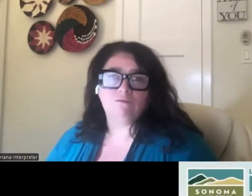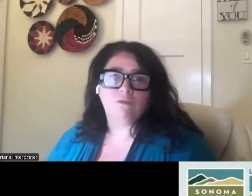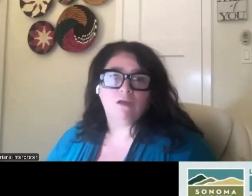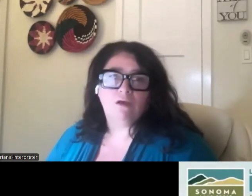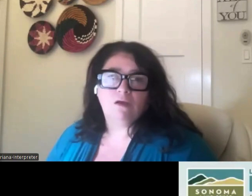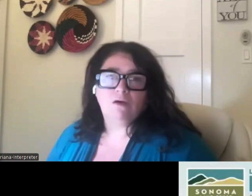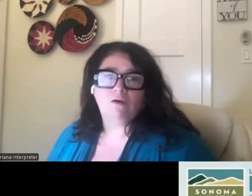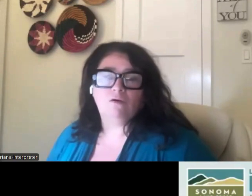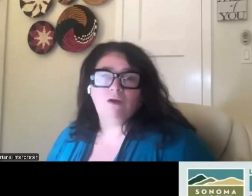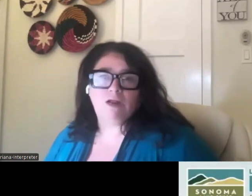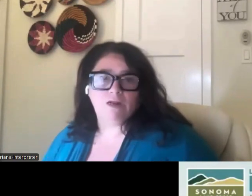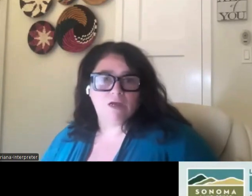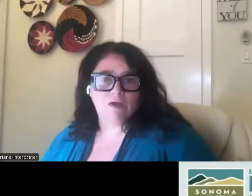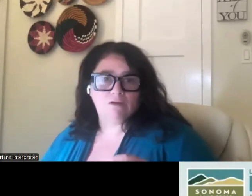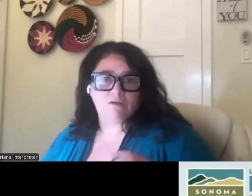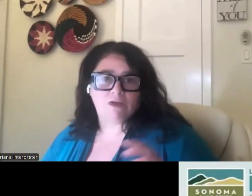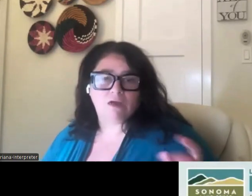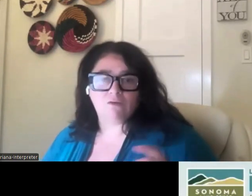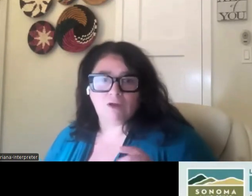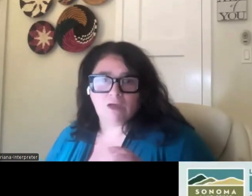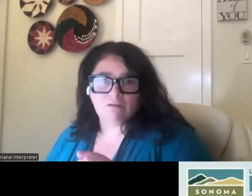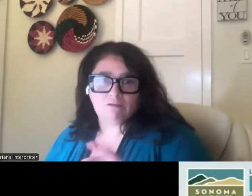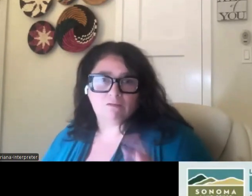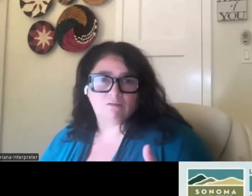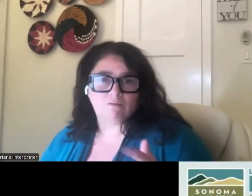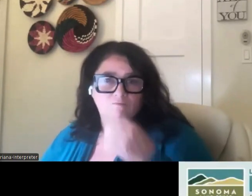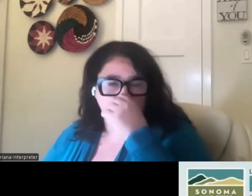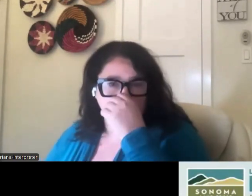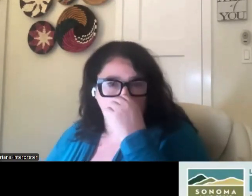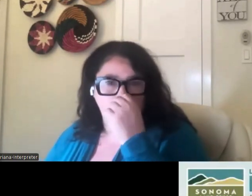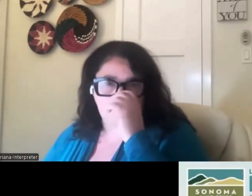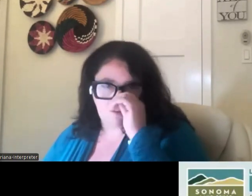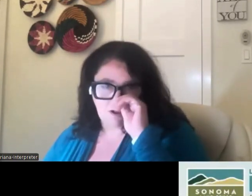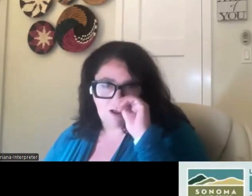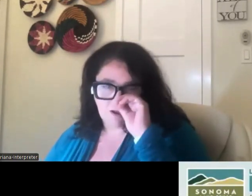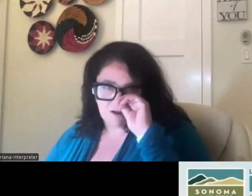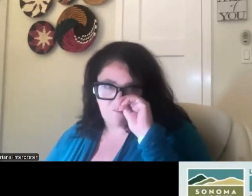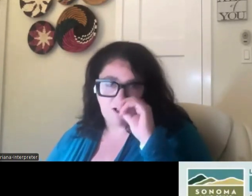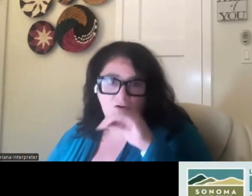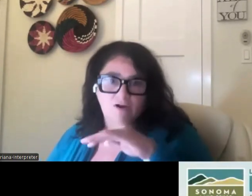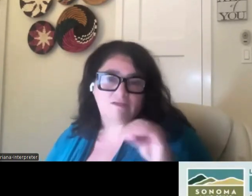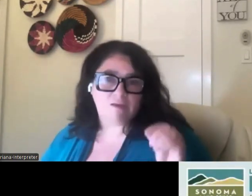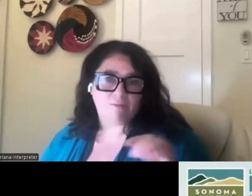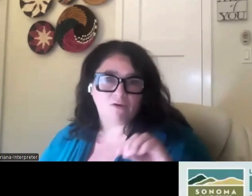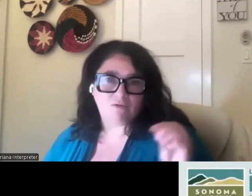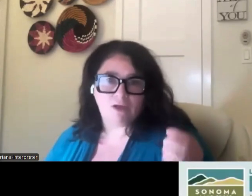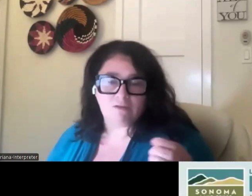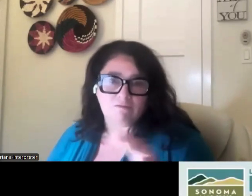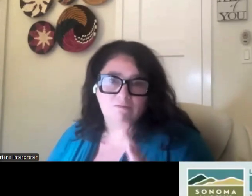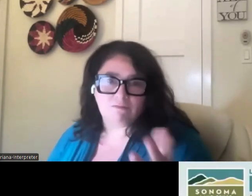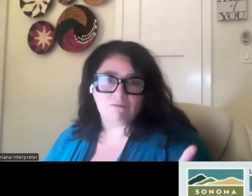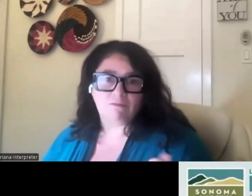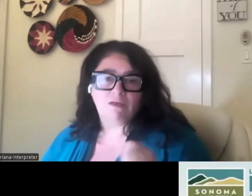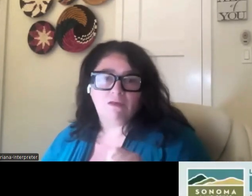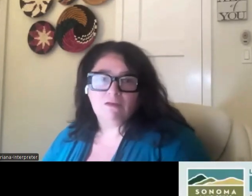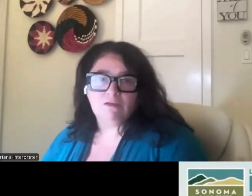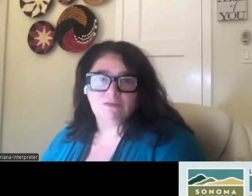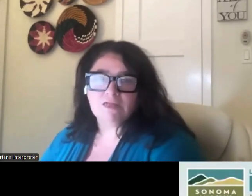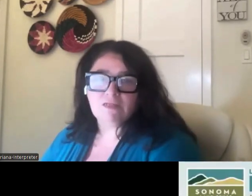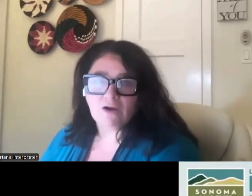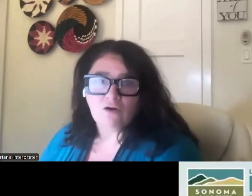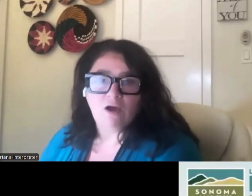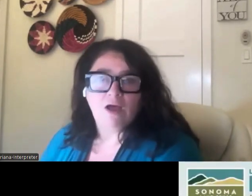I'm not so sure it's a good idea to cut that red tape if we really want to increase community level resilience. And so those are the kinds